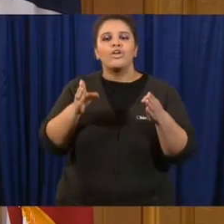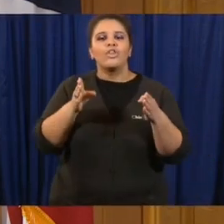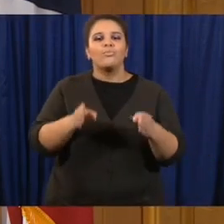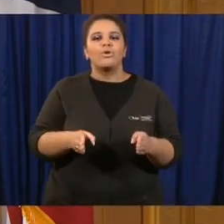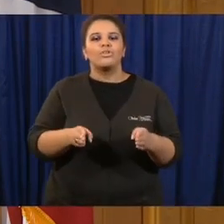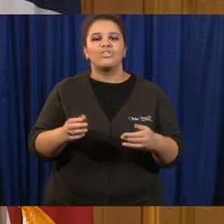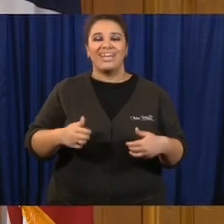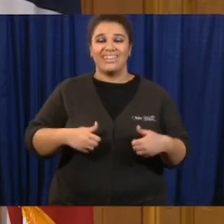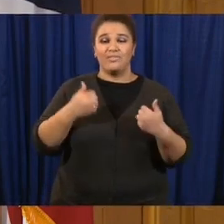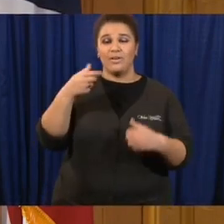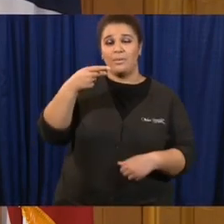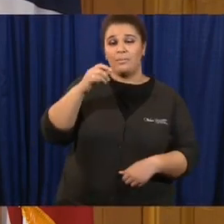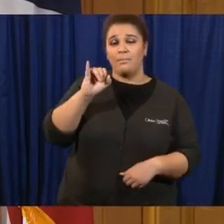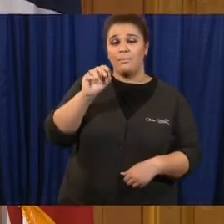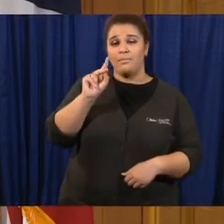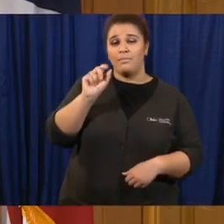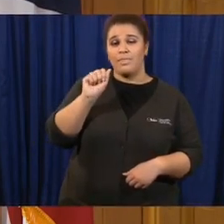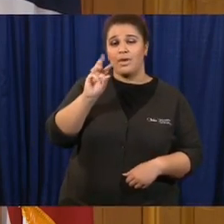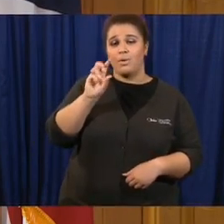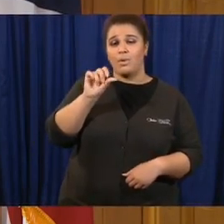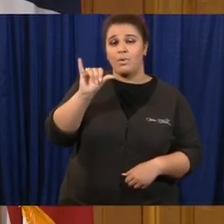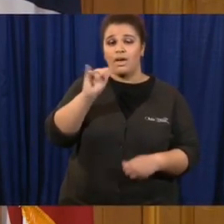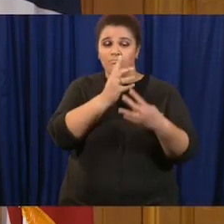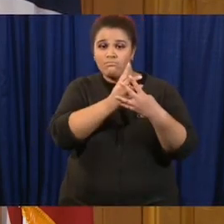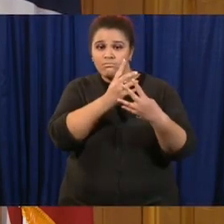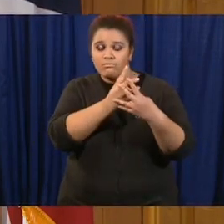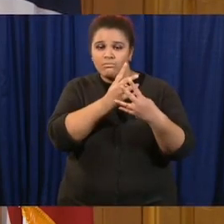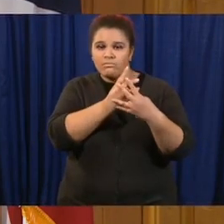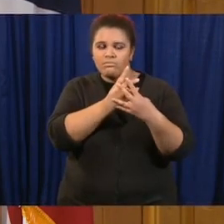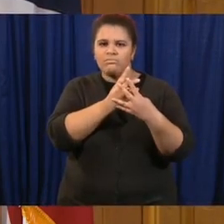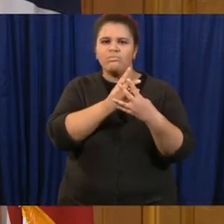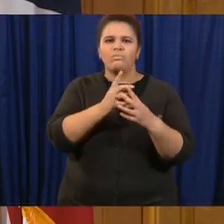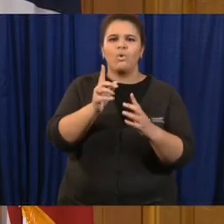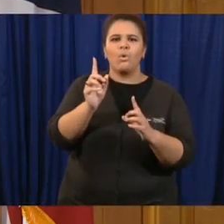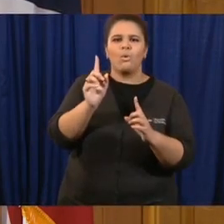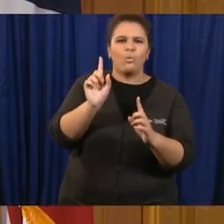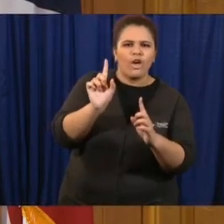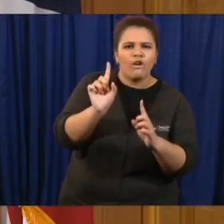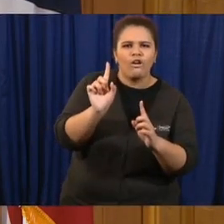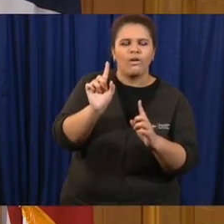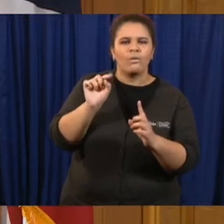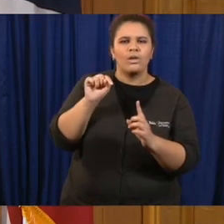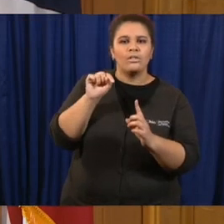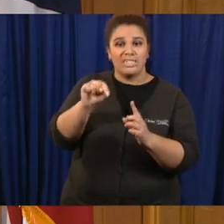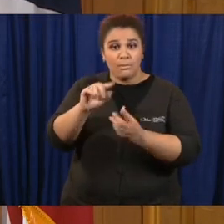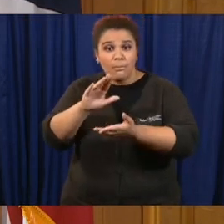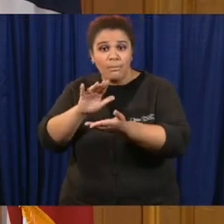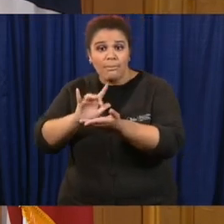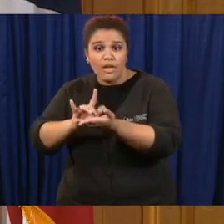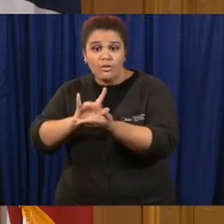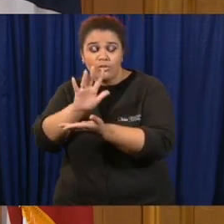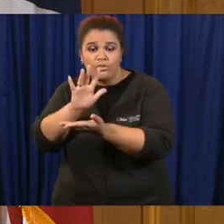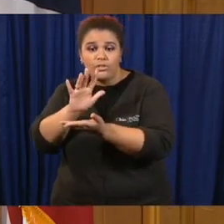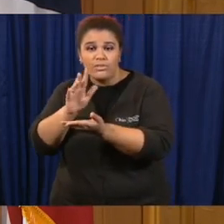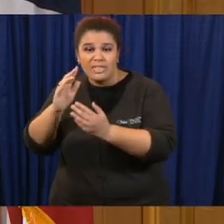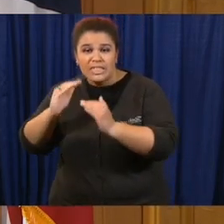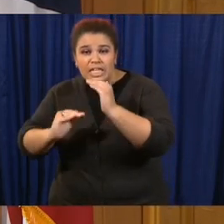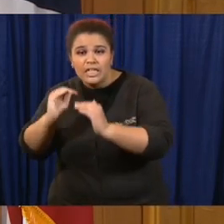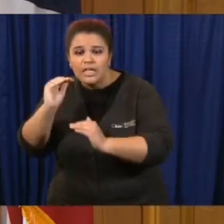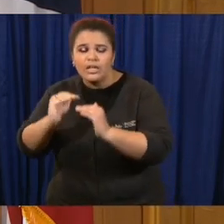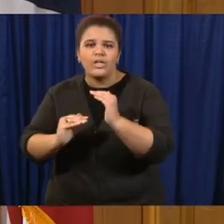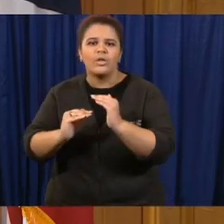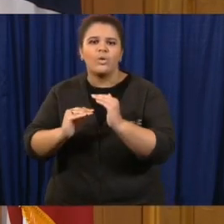the prison, or was he in a medical facility somewhere else? And could you also give us an idea of how confident you are in